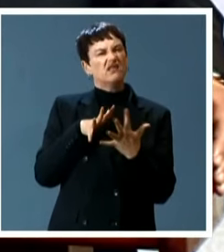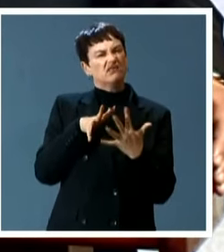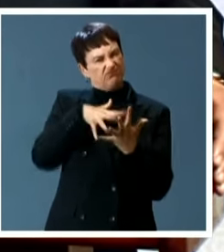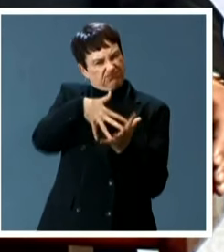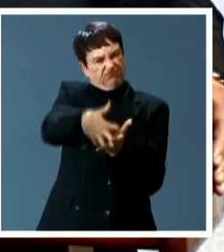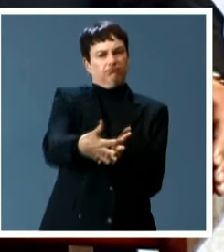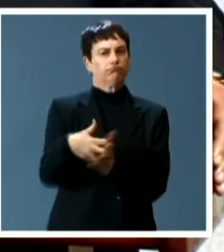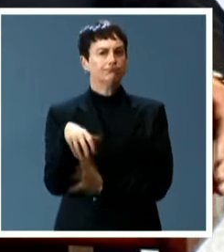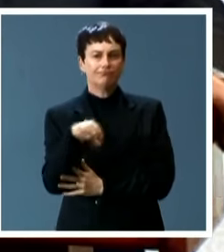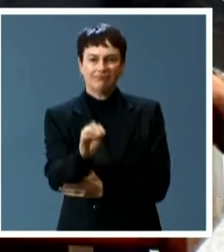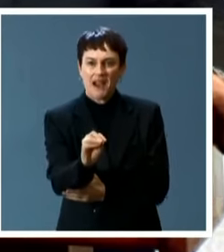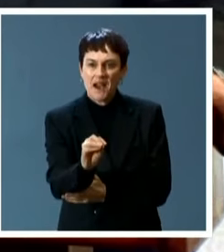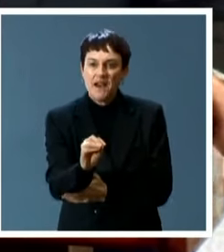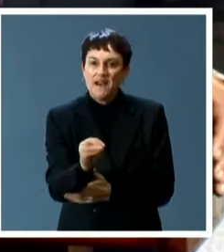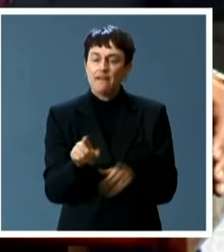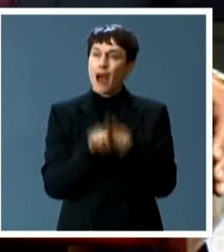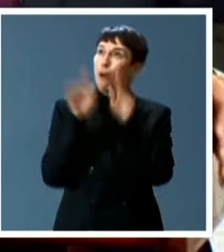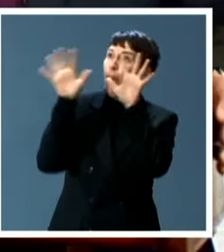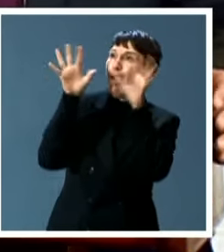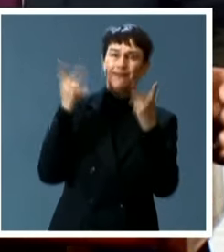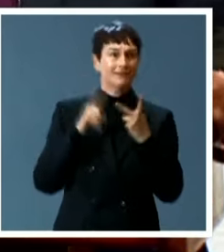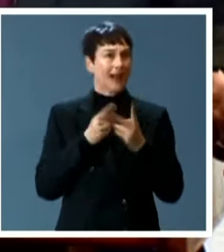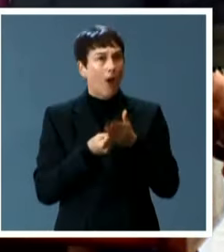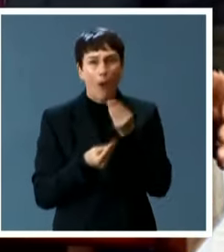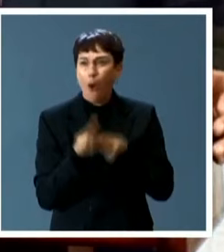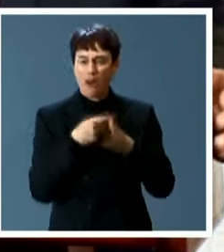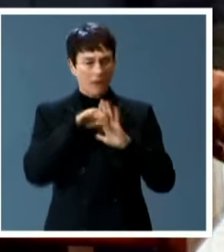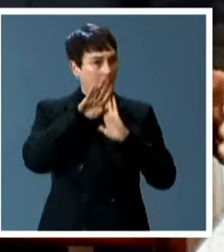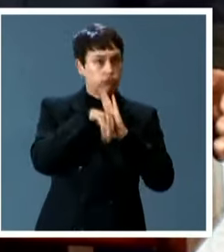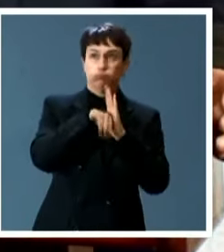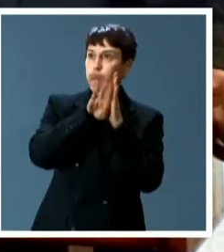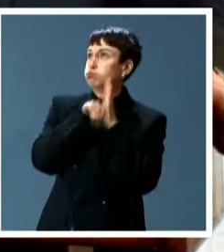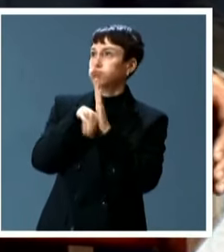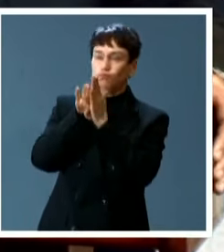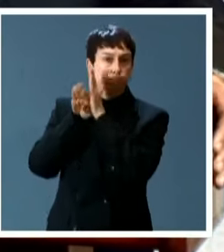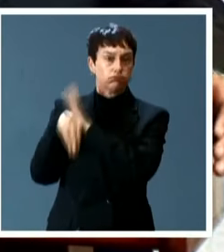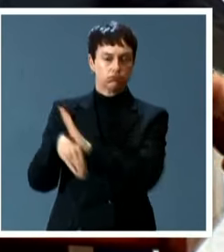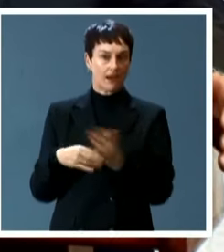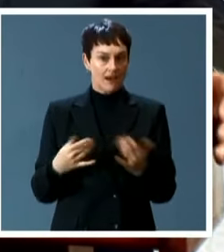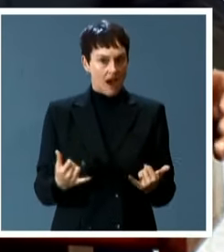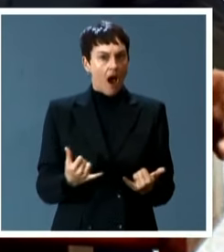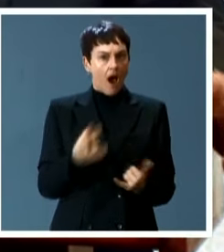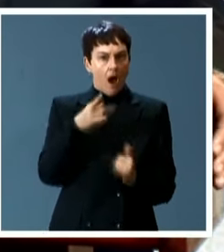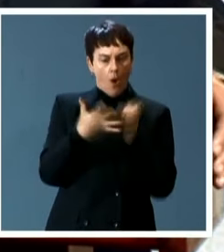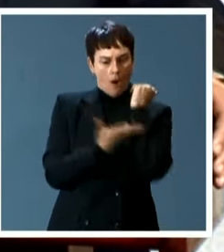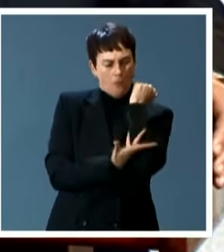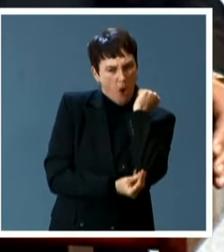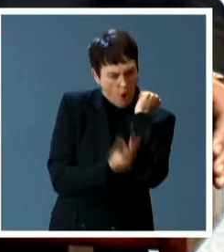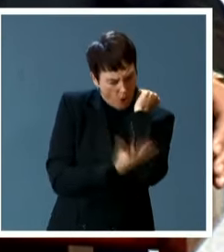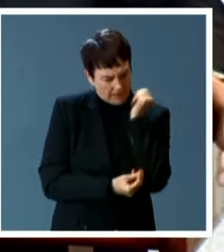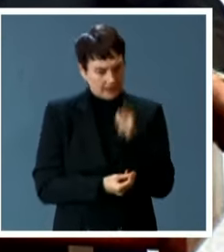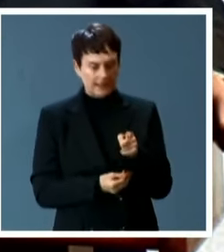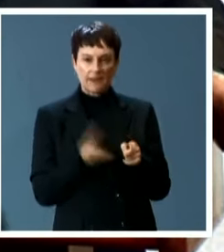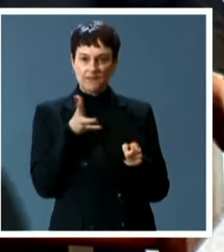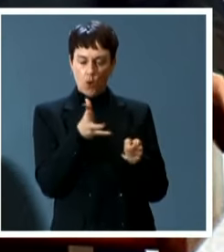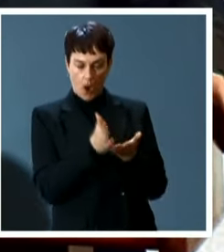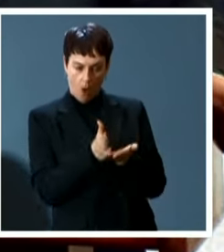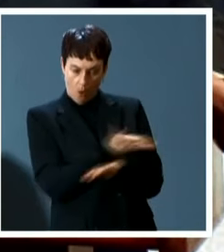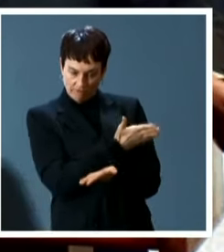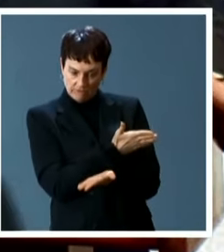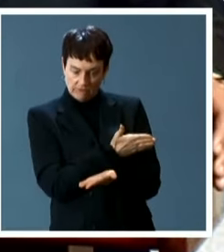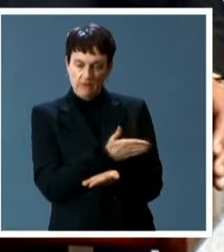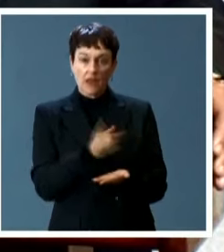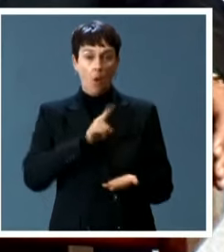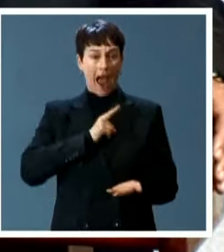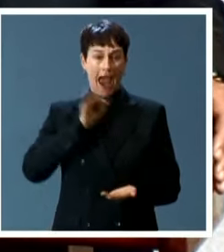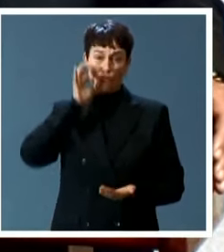crisis. Entire regions that were making progress on eradicating poverty and narrowing inequality have been set back